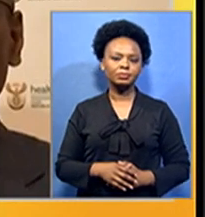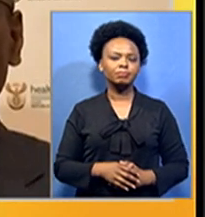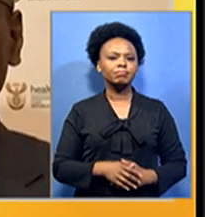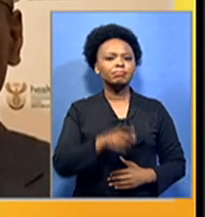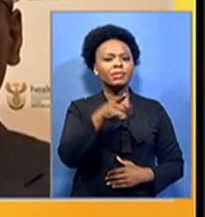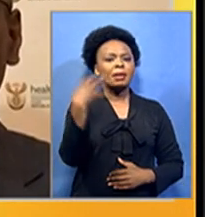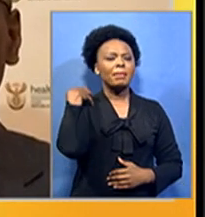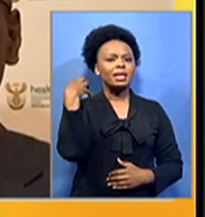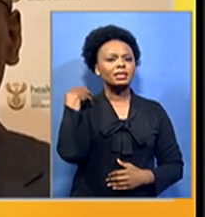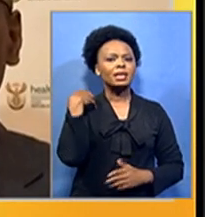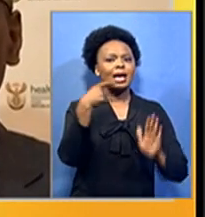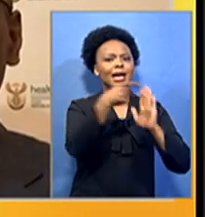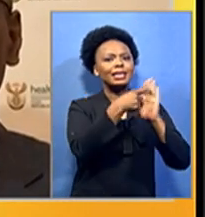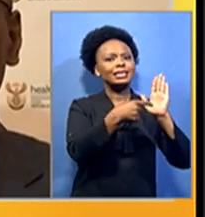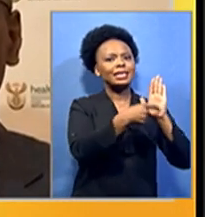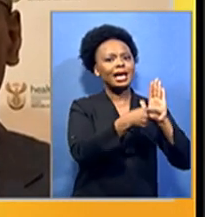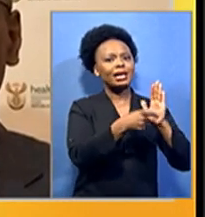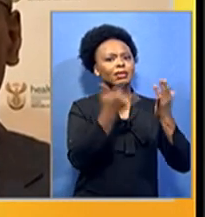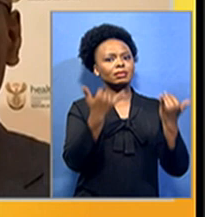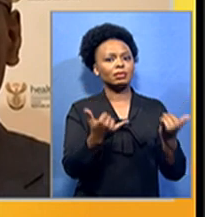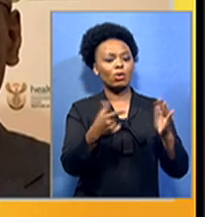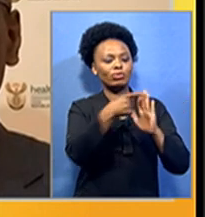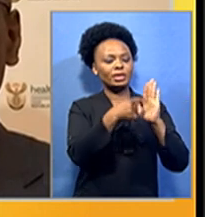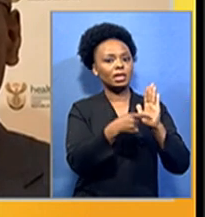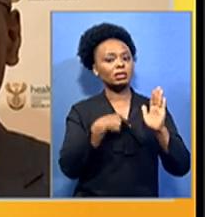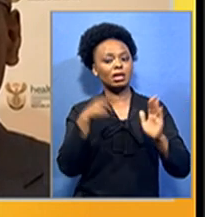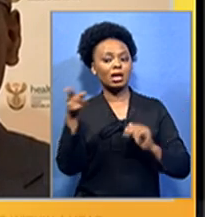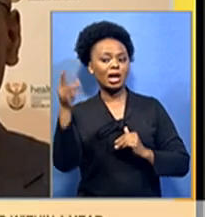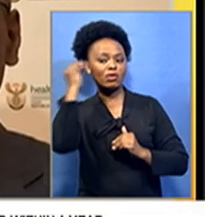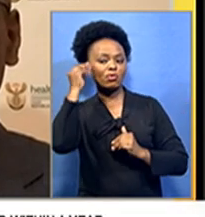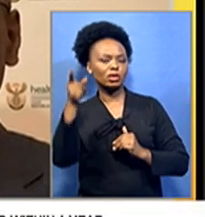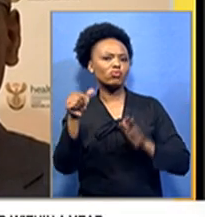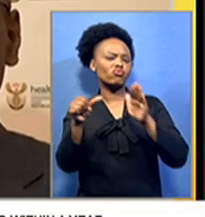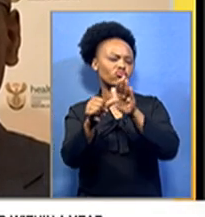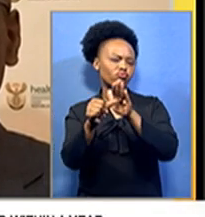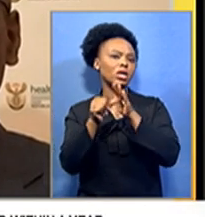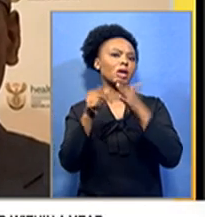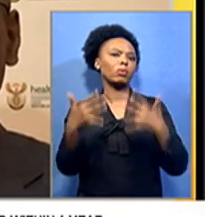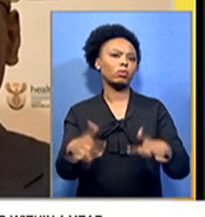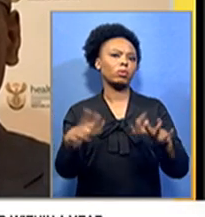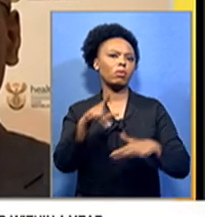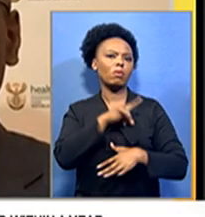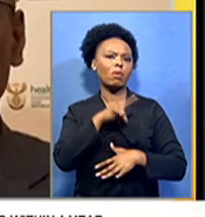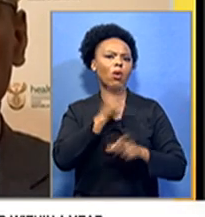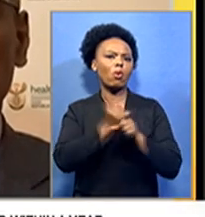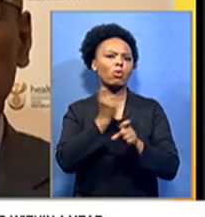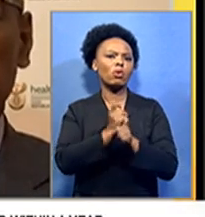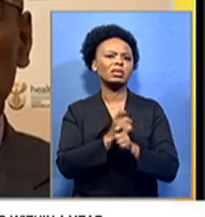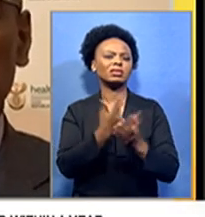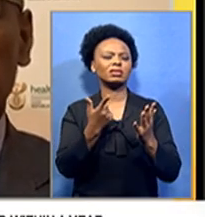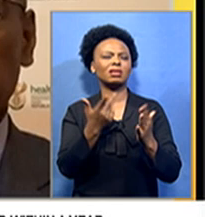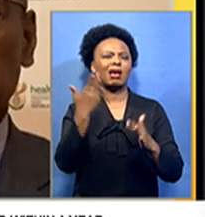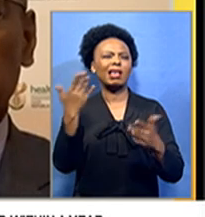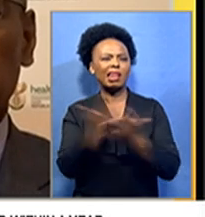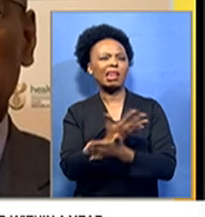now, this is important information, I think. When we look at because we keep missing the deadlines, when now are